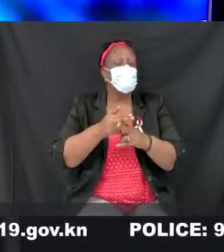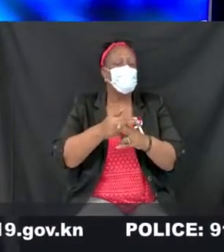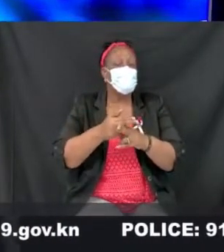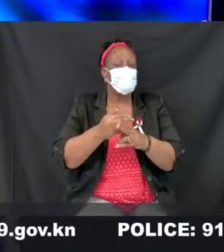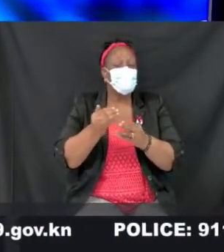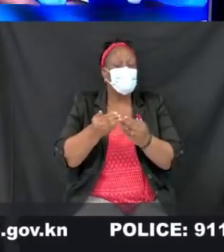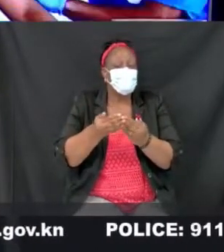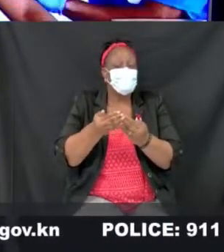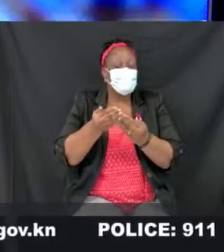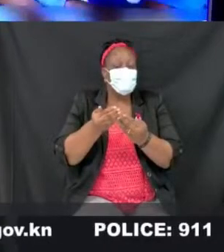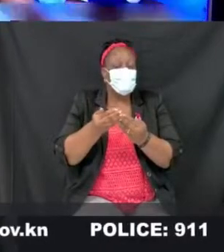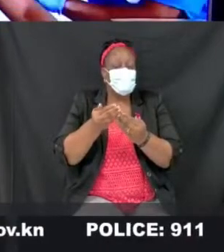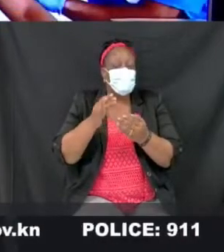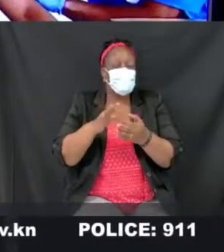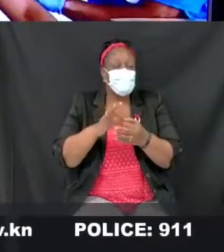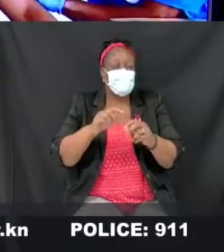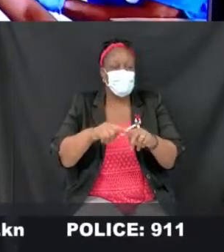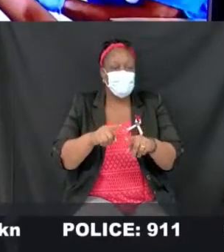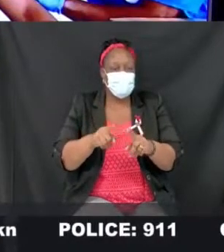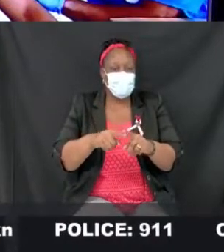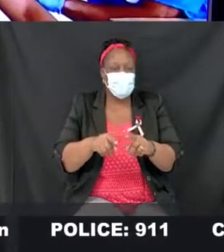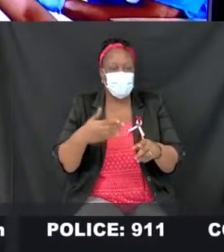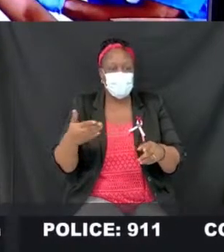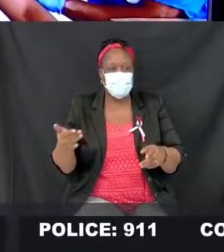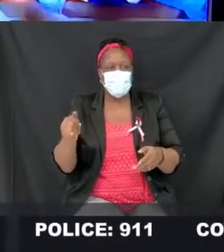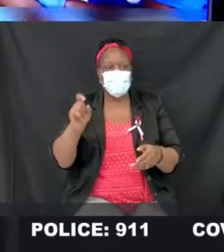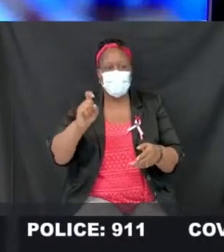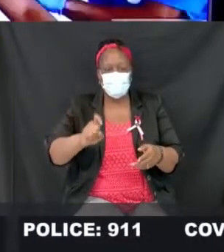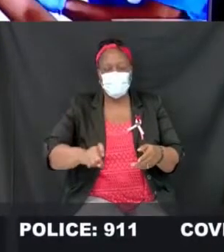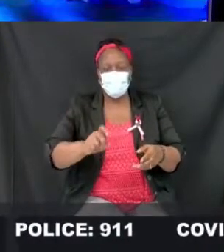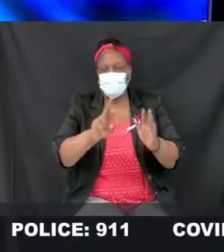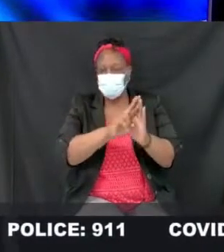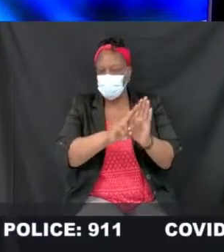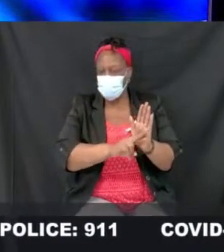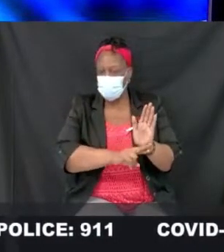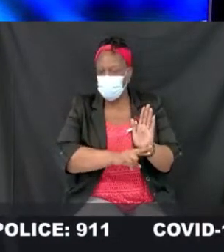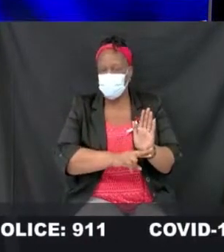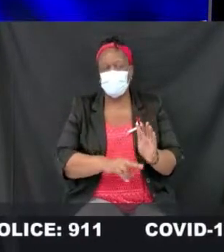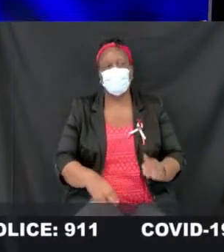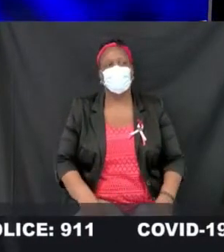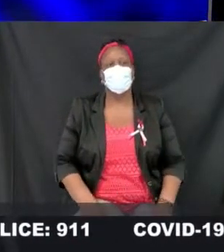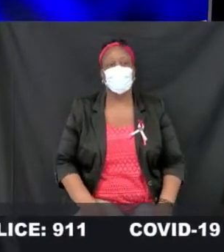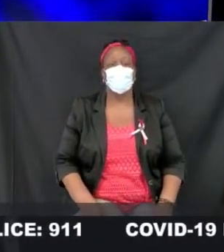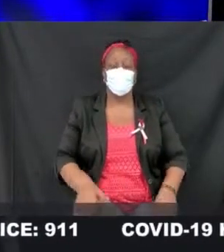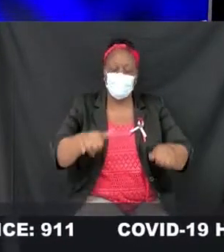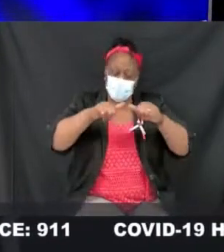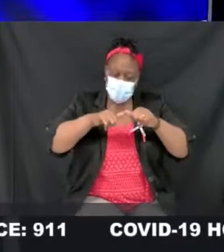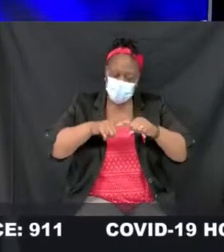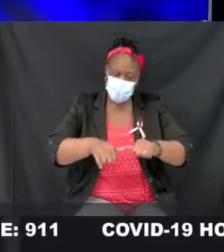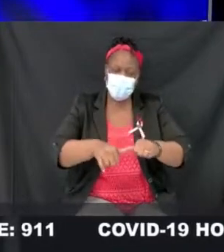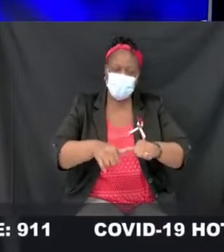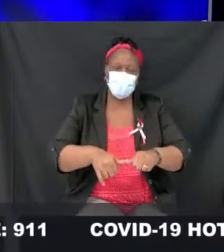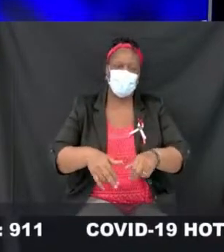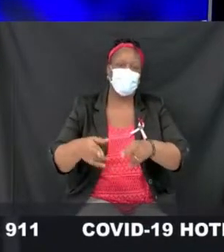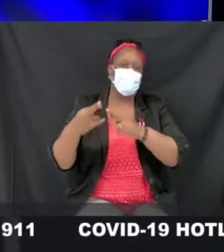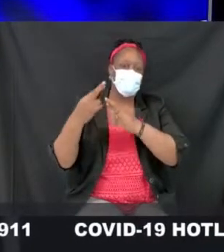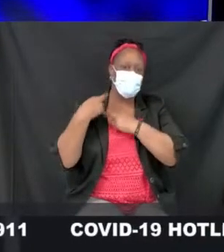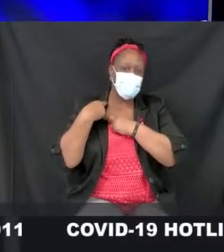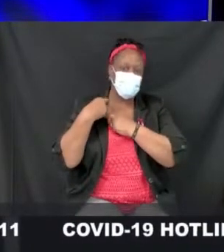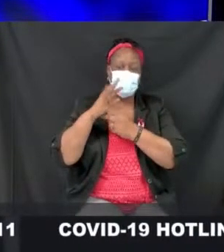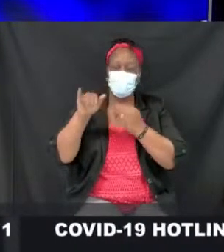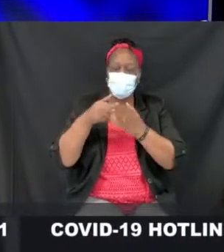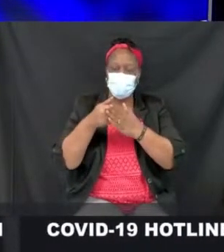restrictions, and we have done so. We ask, however, that you continue to be responsible and adhere to all